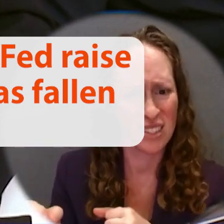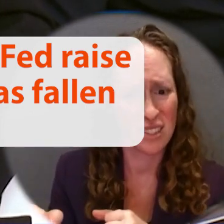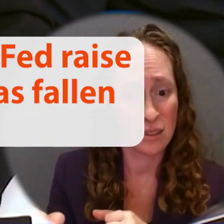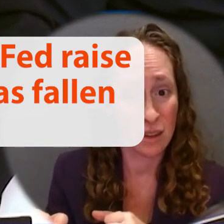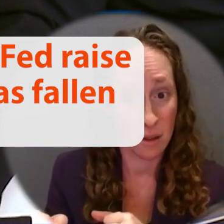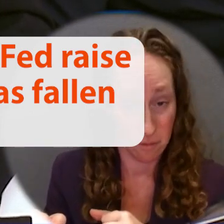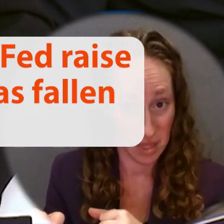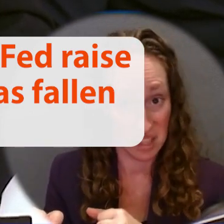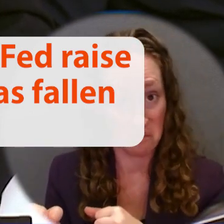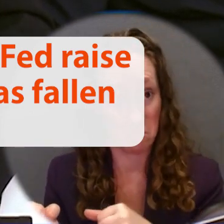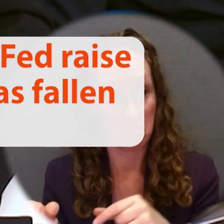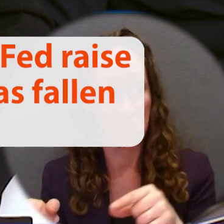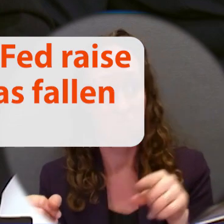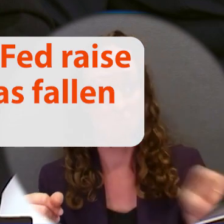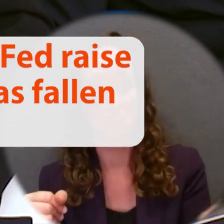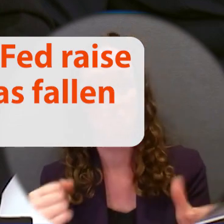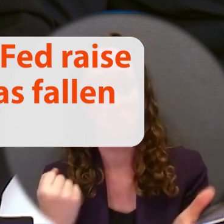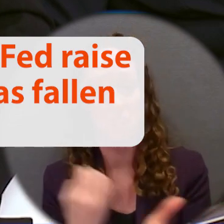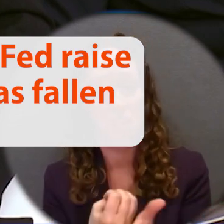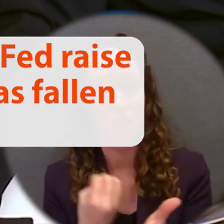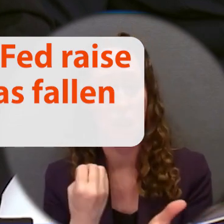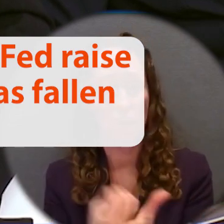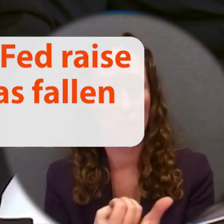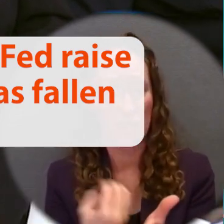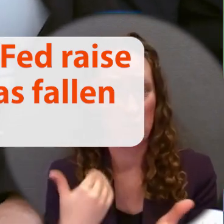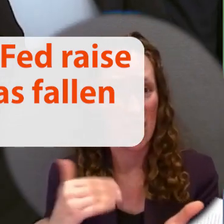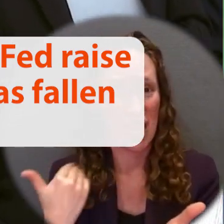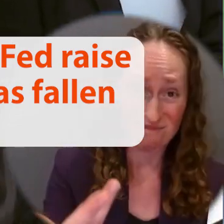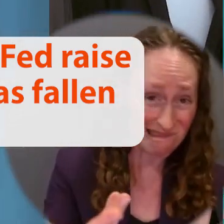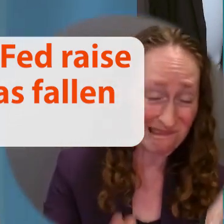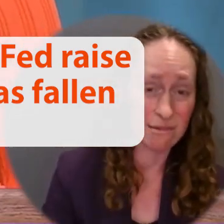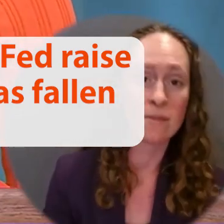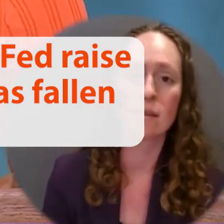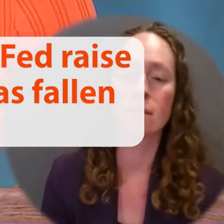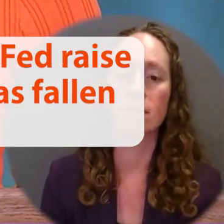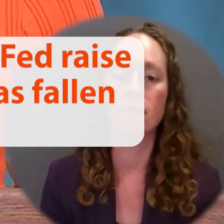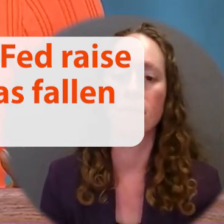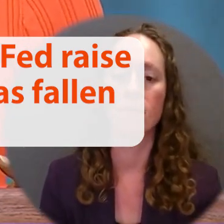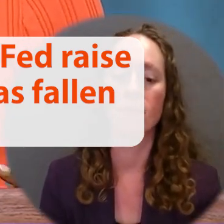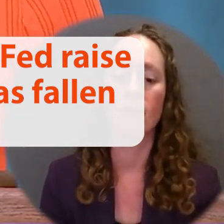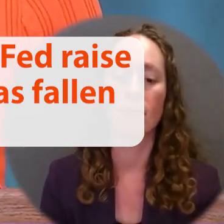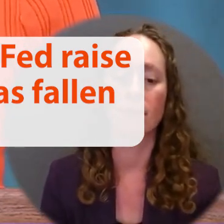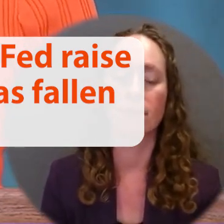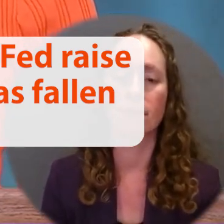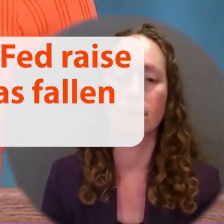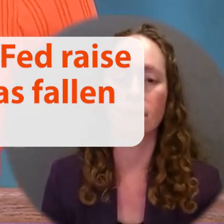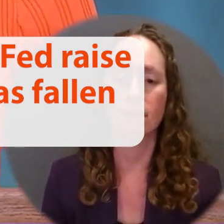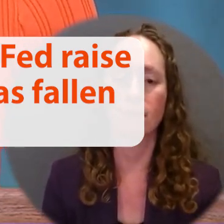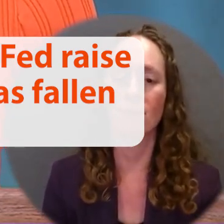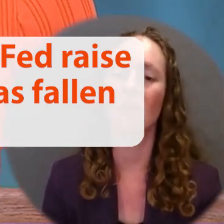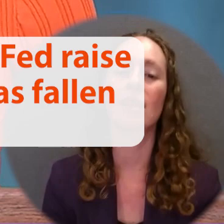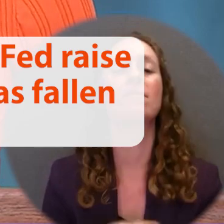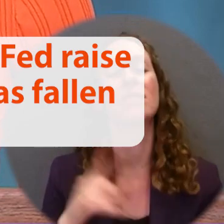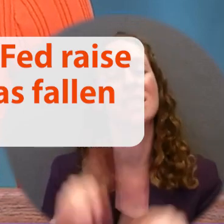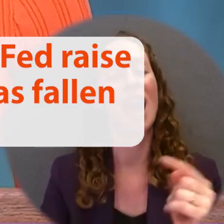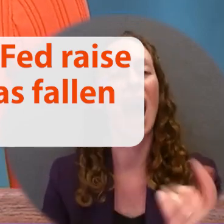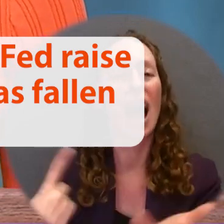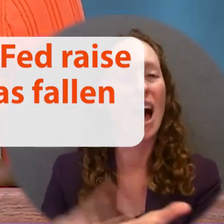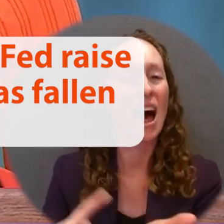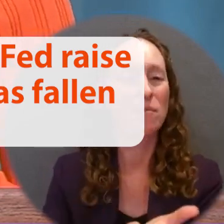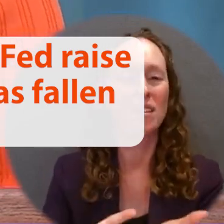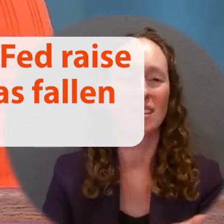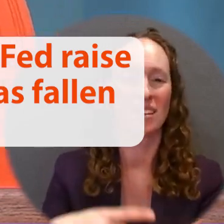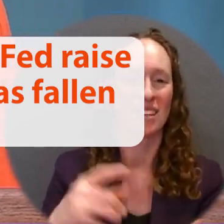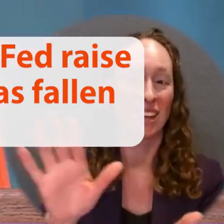still overheated and that the Fed may have to raise interest rates again? Look, you know, we continue to believe that we are in a